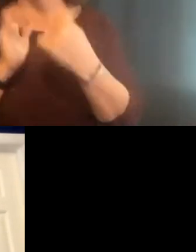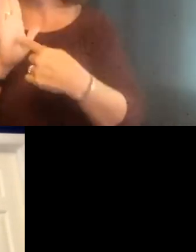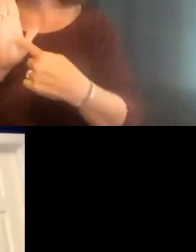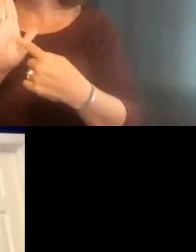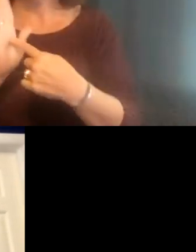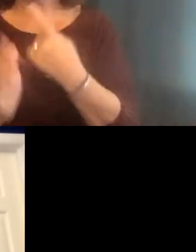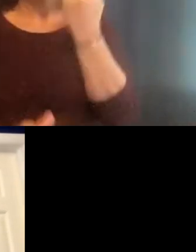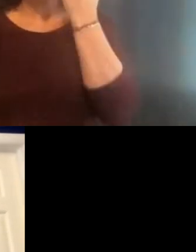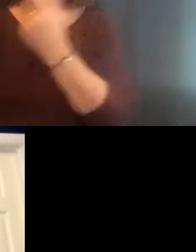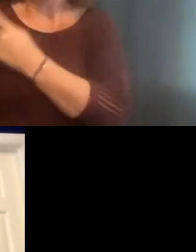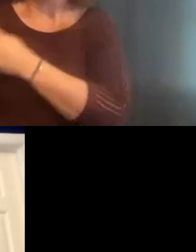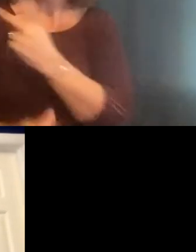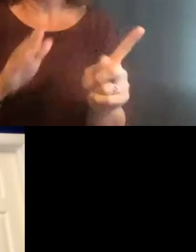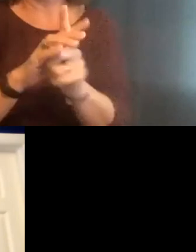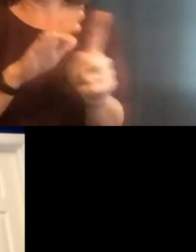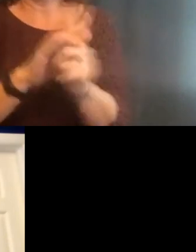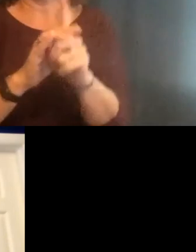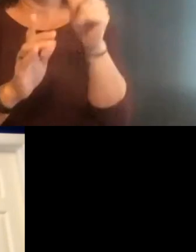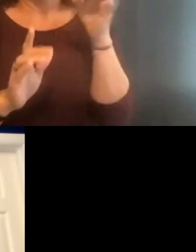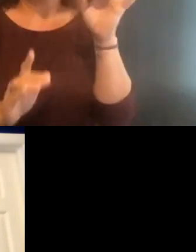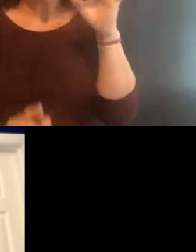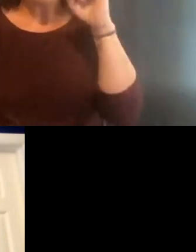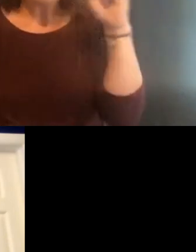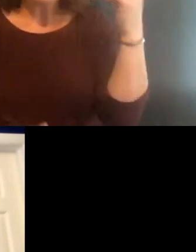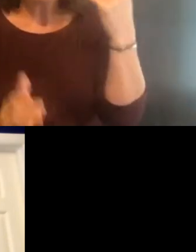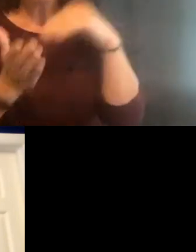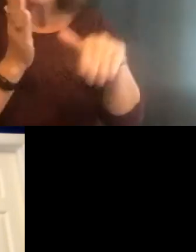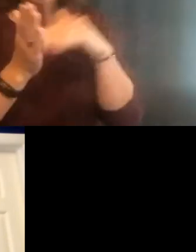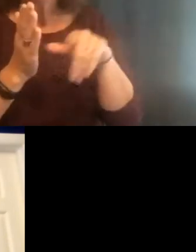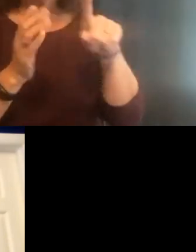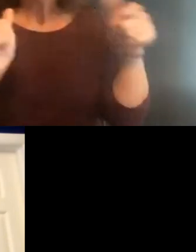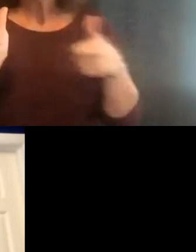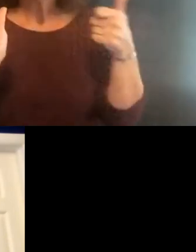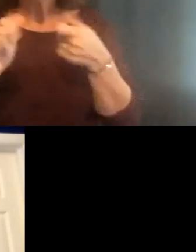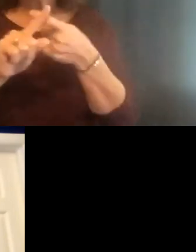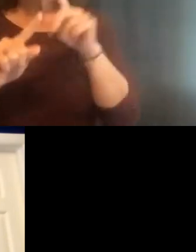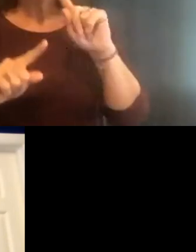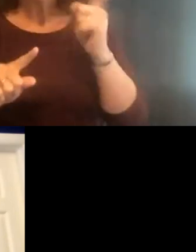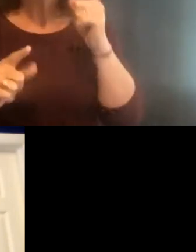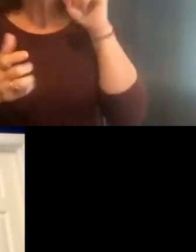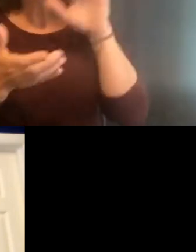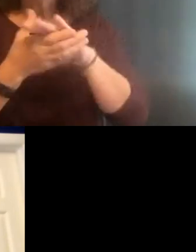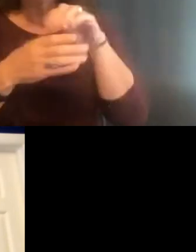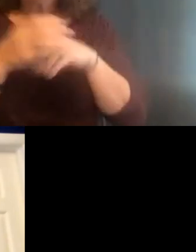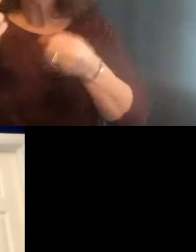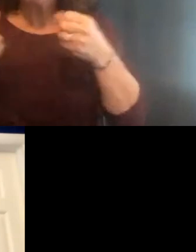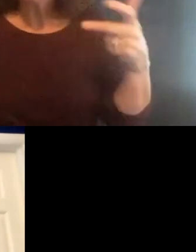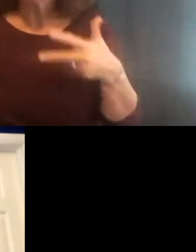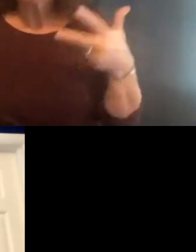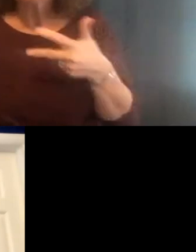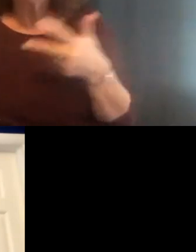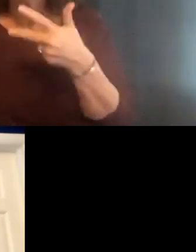has this recurring nightmare of being chased by her ex-husband in a car. it incorporates kind of a